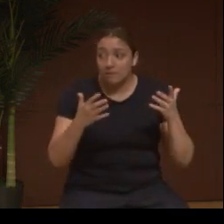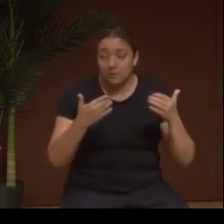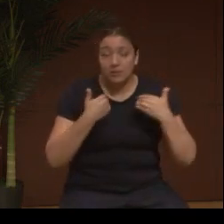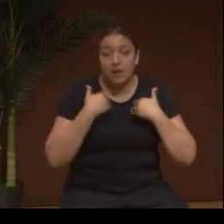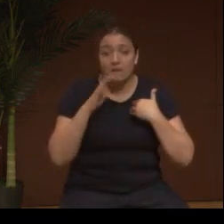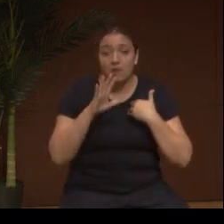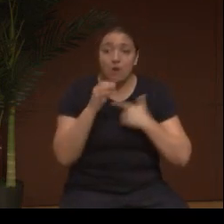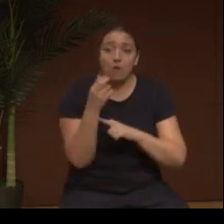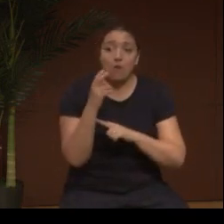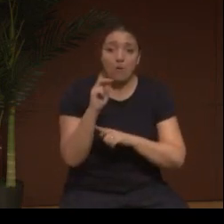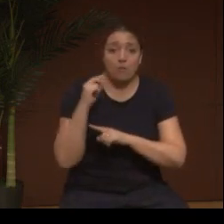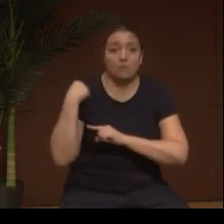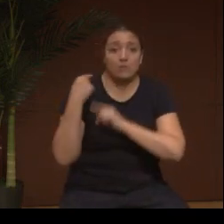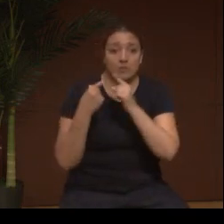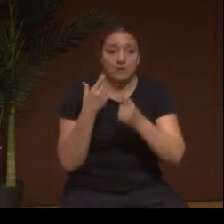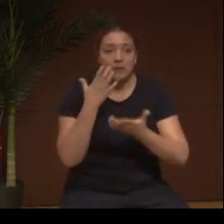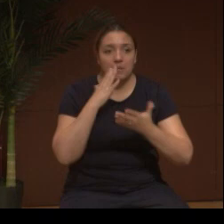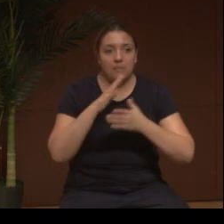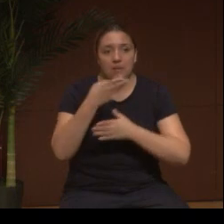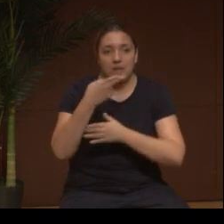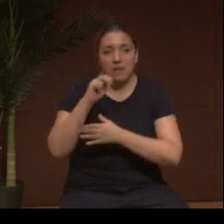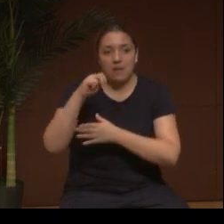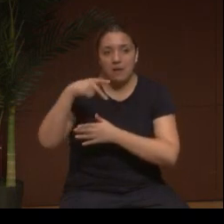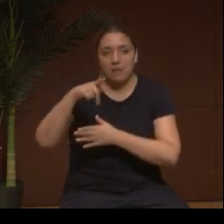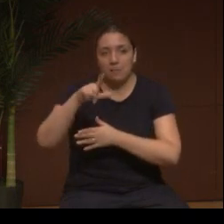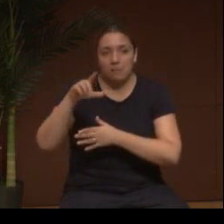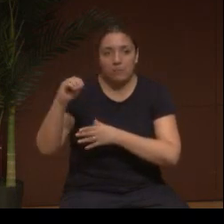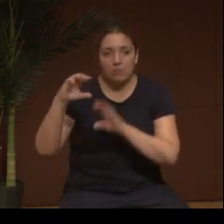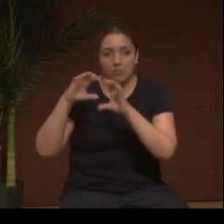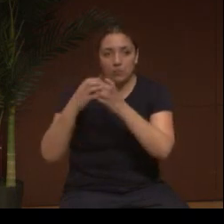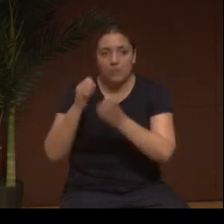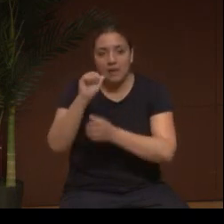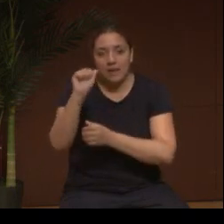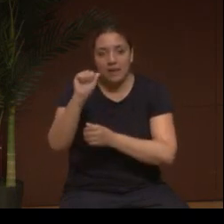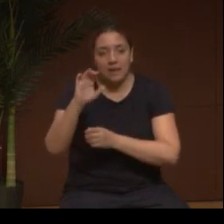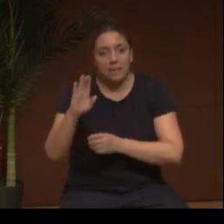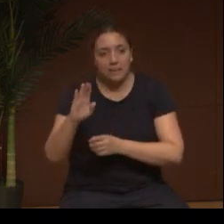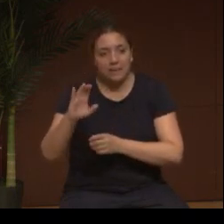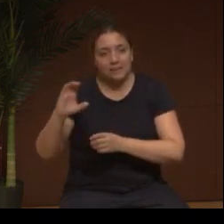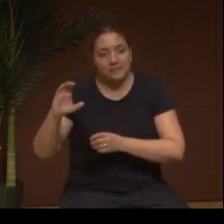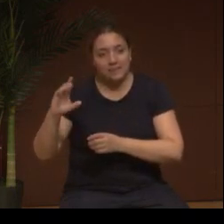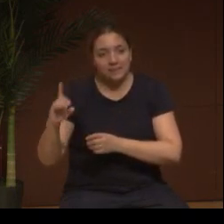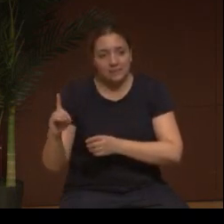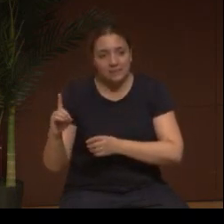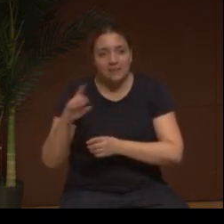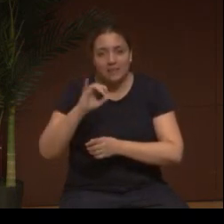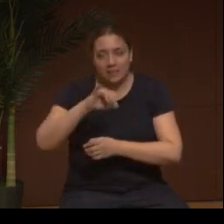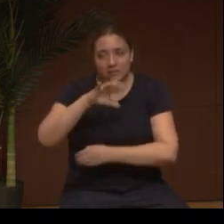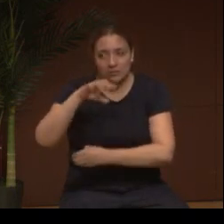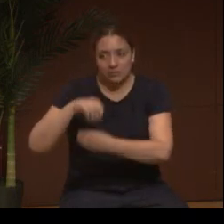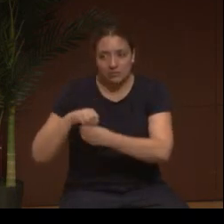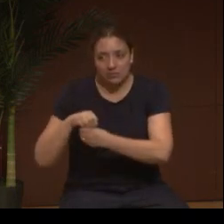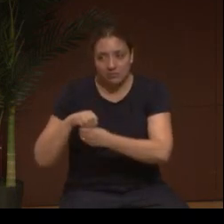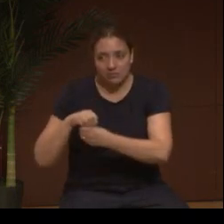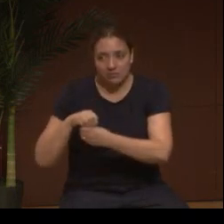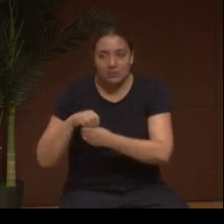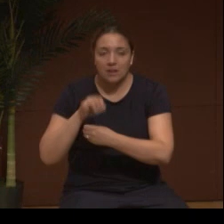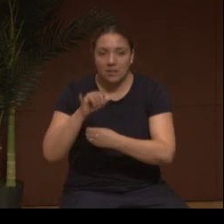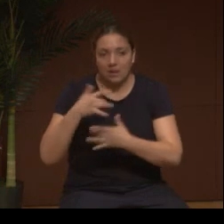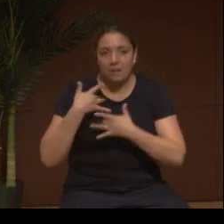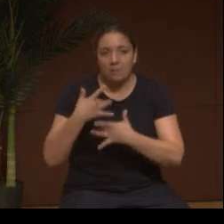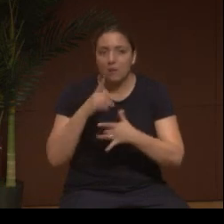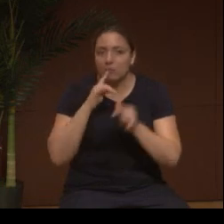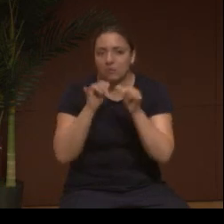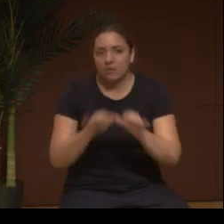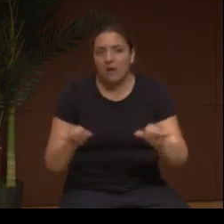own ancestry, and you might fall into haplogroup A, B, C, or D, or maybe even X. Those are haplogroups that tend to be really common in the Americas.